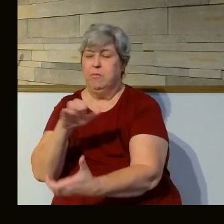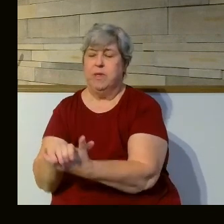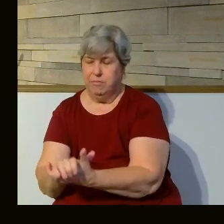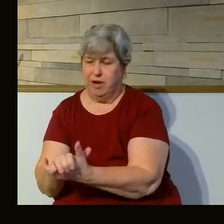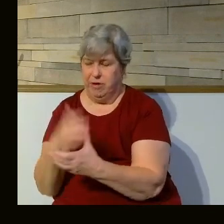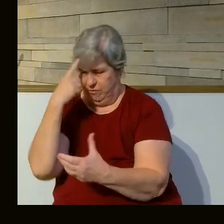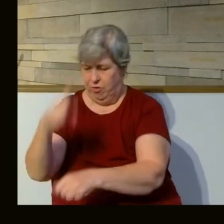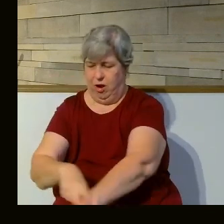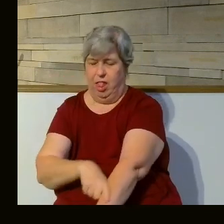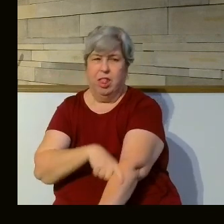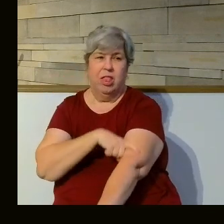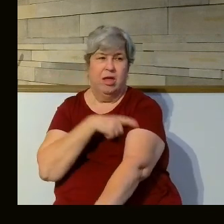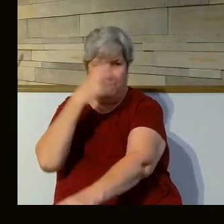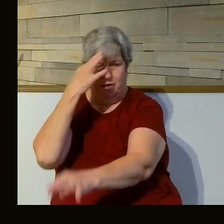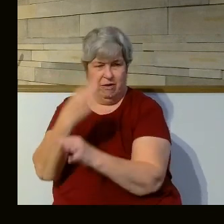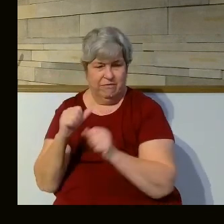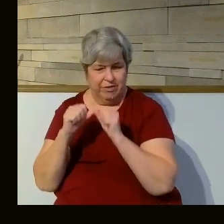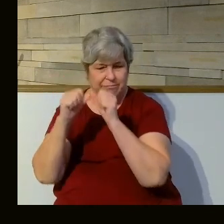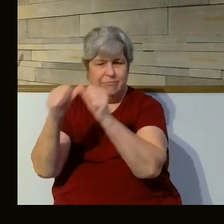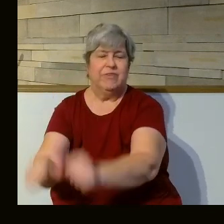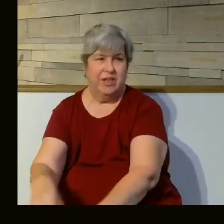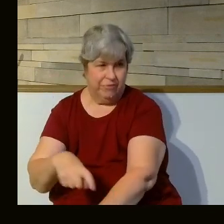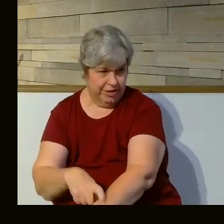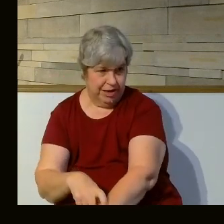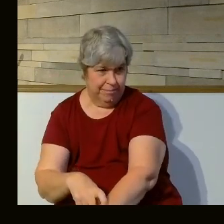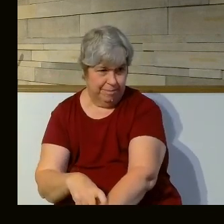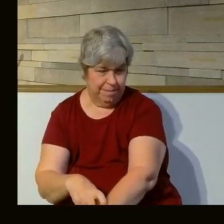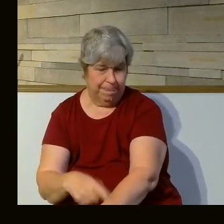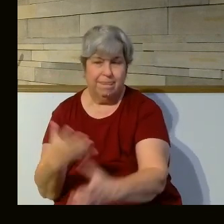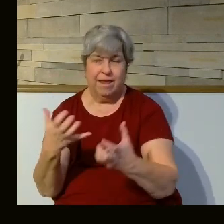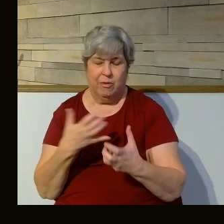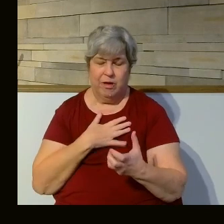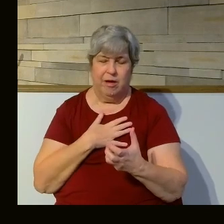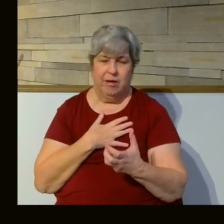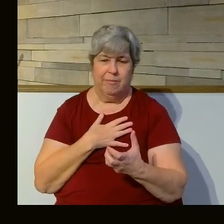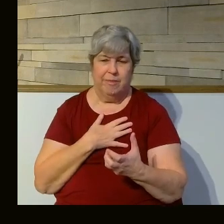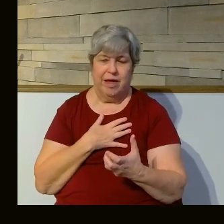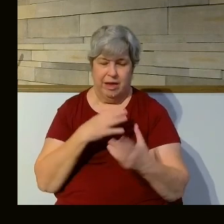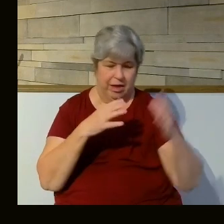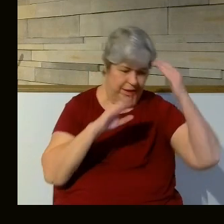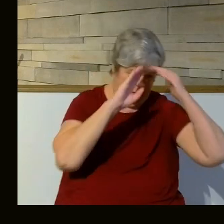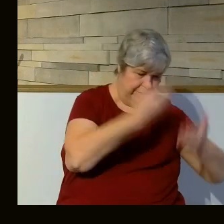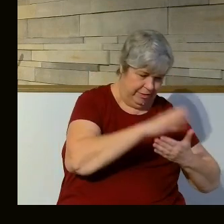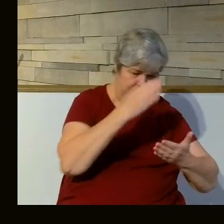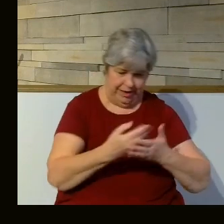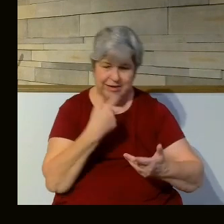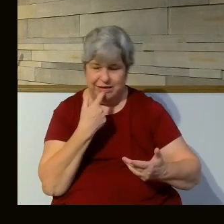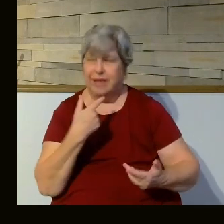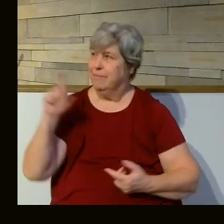wife for a long, faithful time. I want my boys to say that I was a good